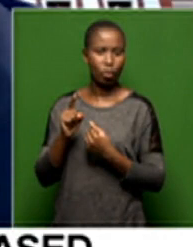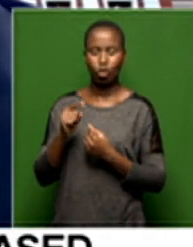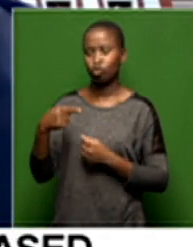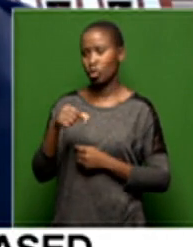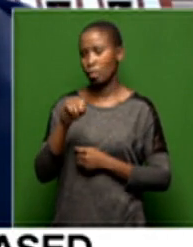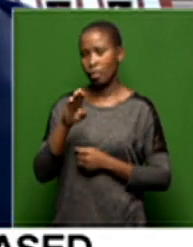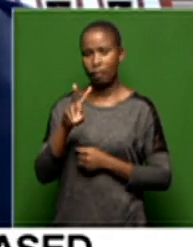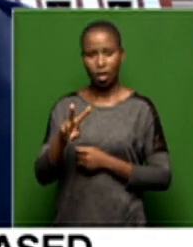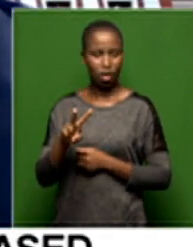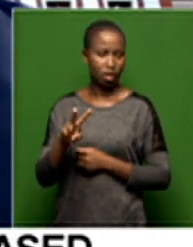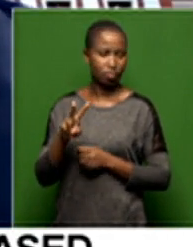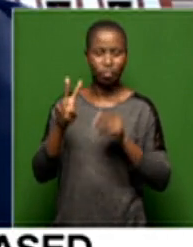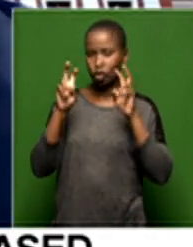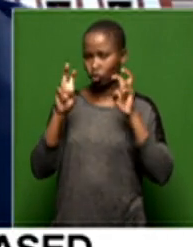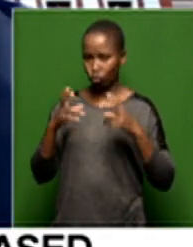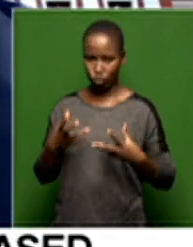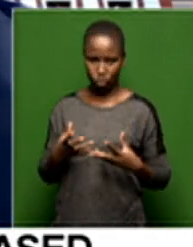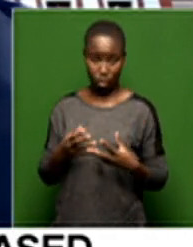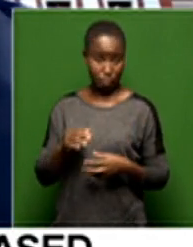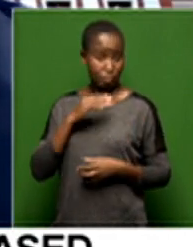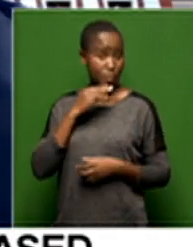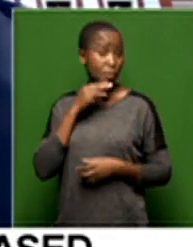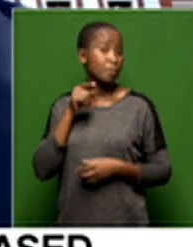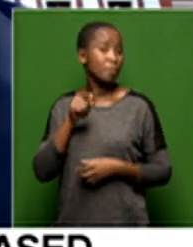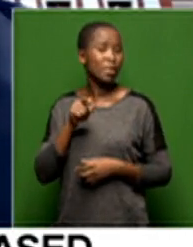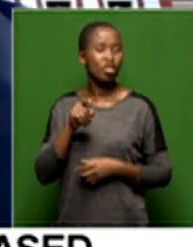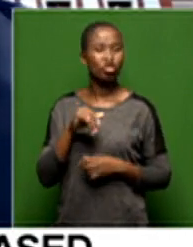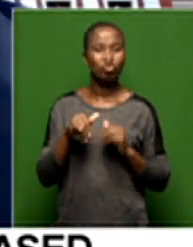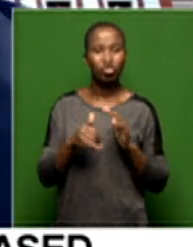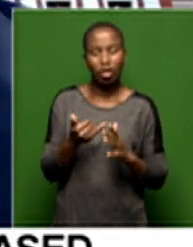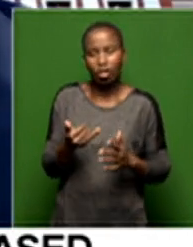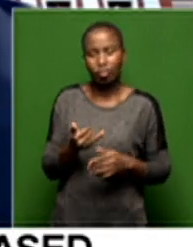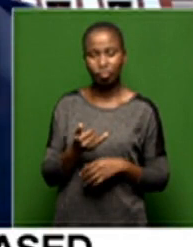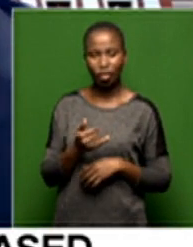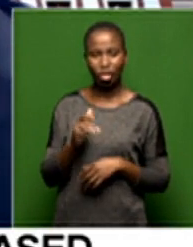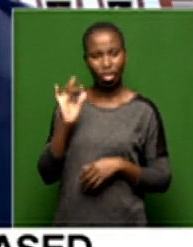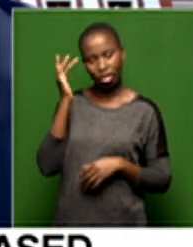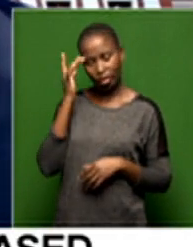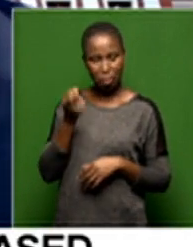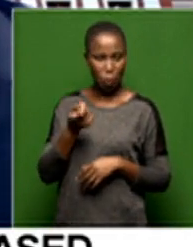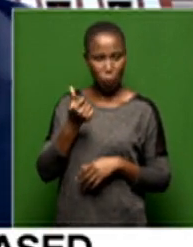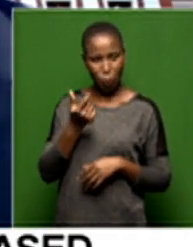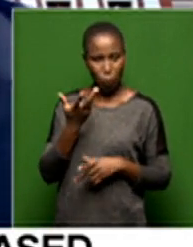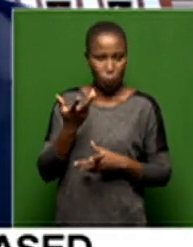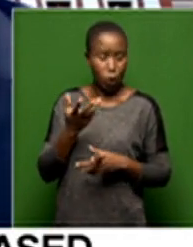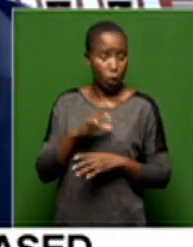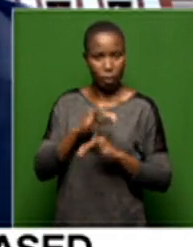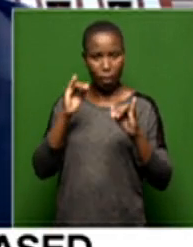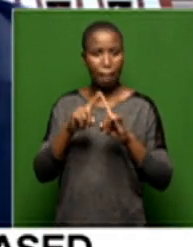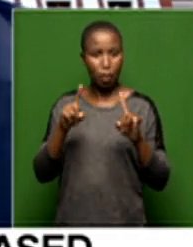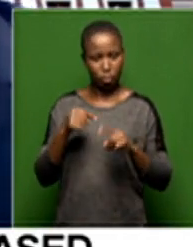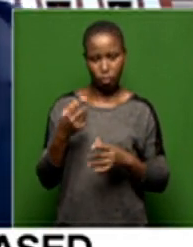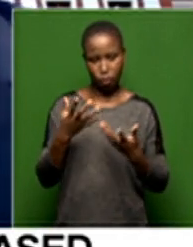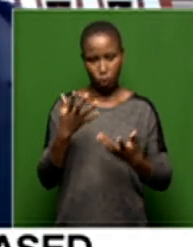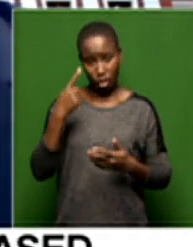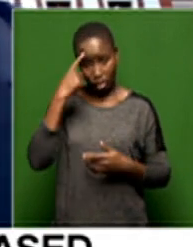violence here in South Africa. Is this more perception, or would you agree that coronavirus has perhaps